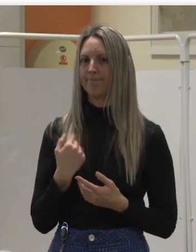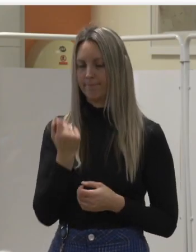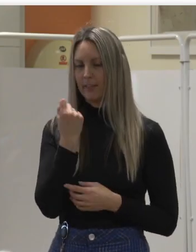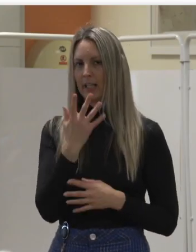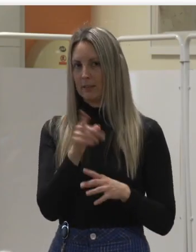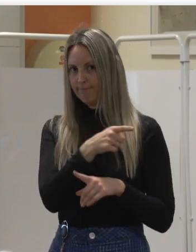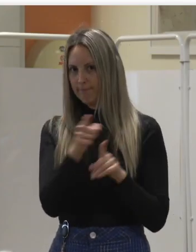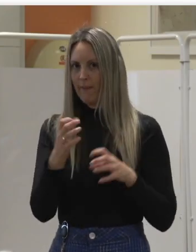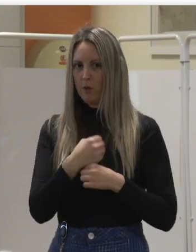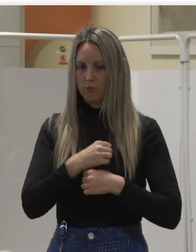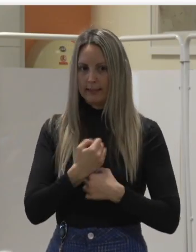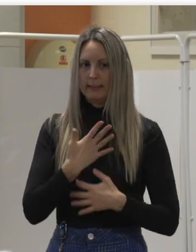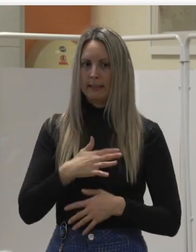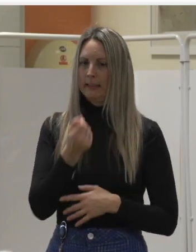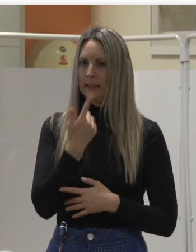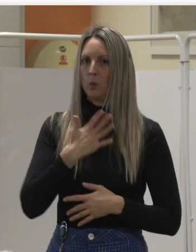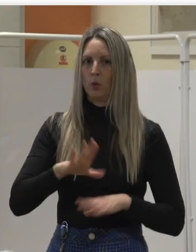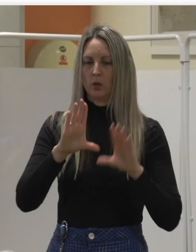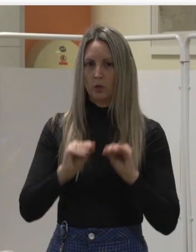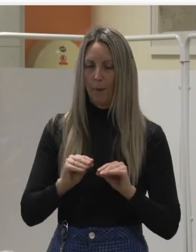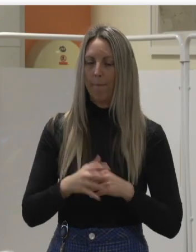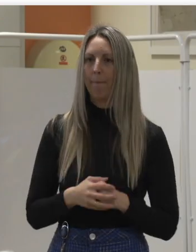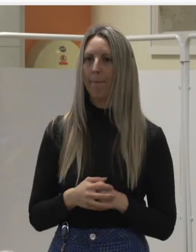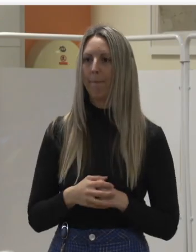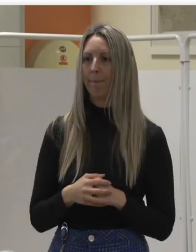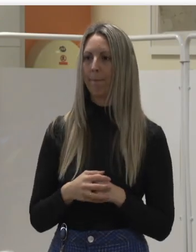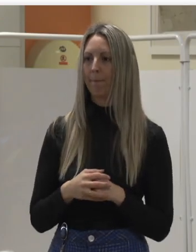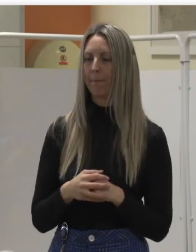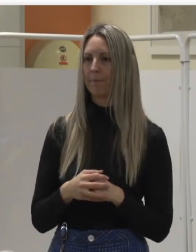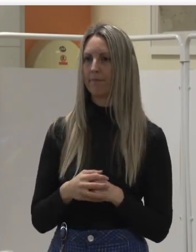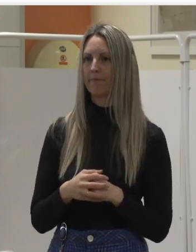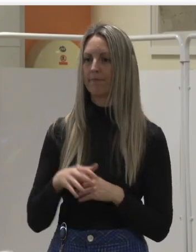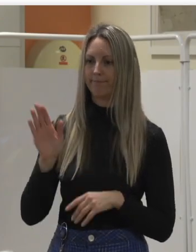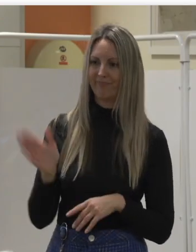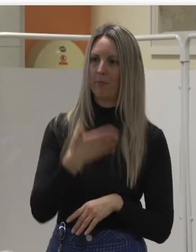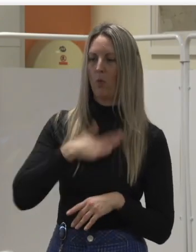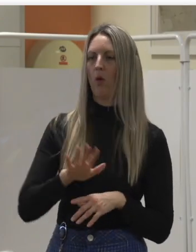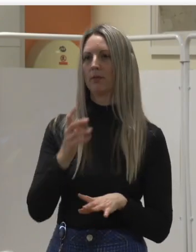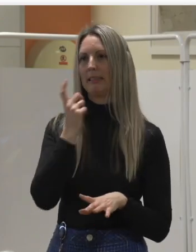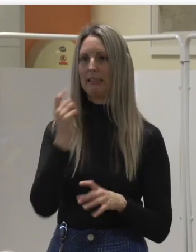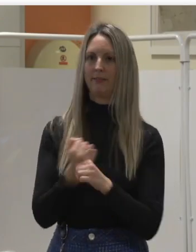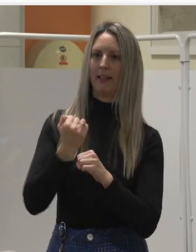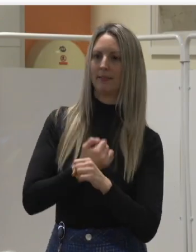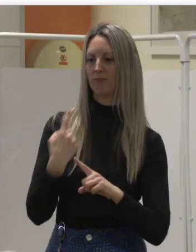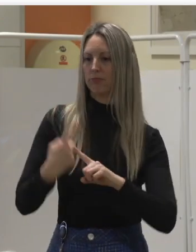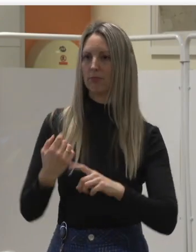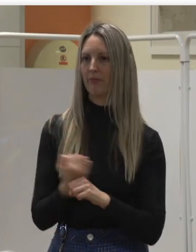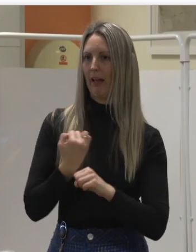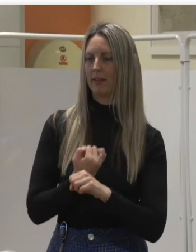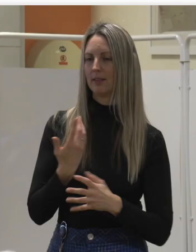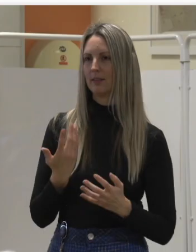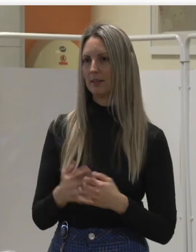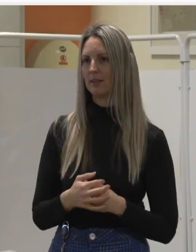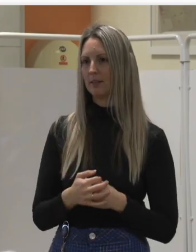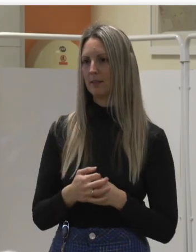the problems it has caused in somebody's life, and everybody wants an easy fix, and probably a